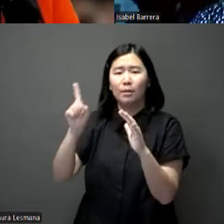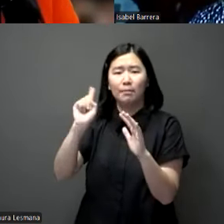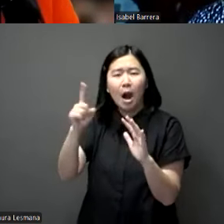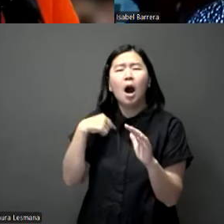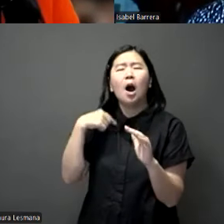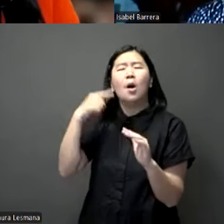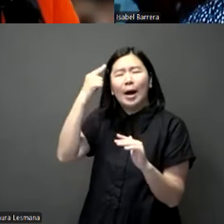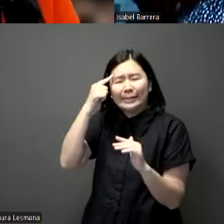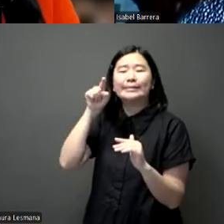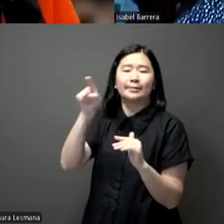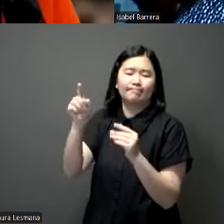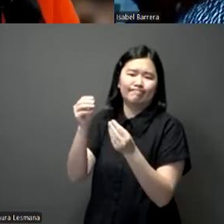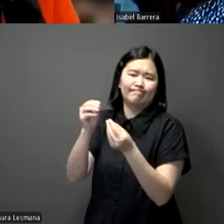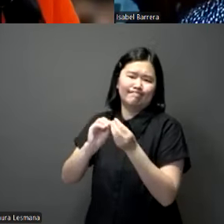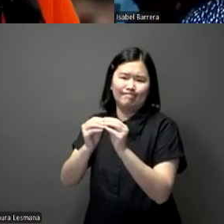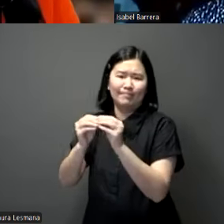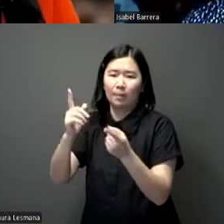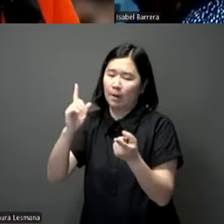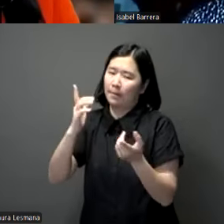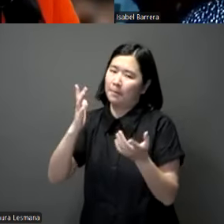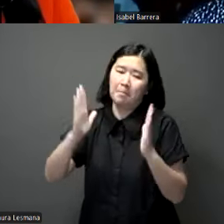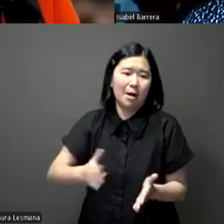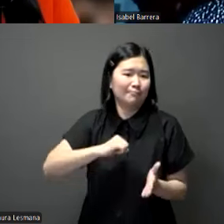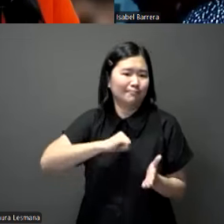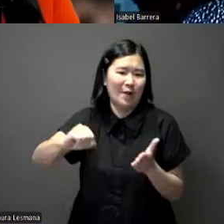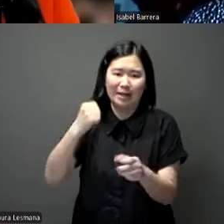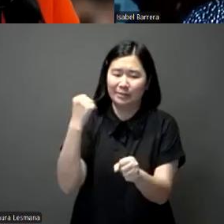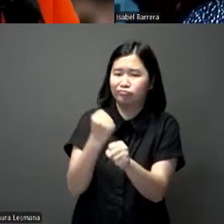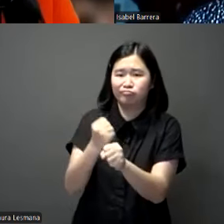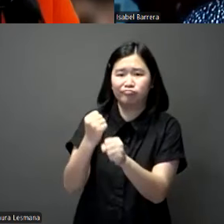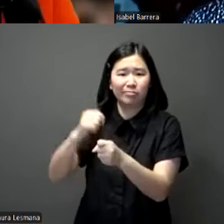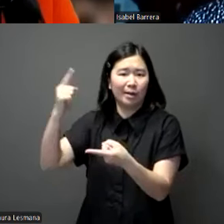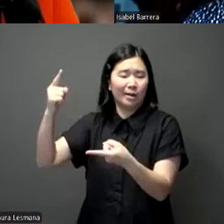adopt interventions such as screening, the